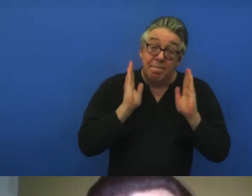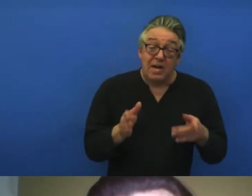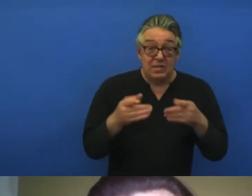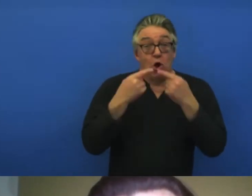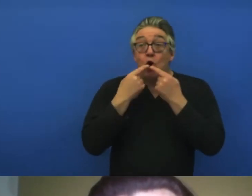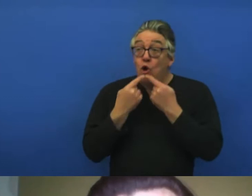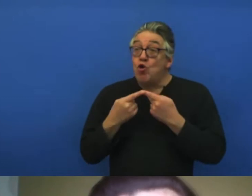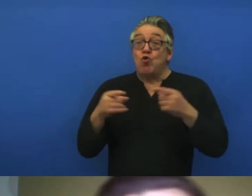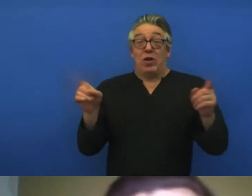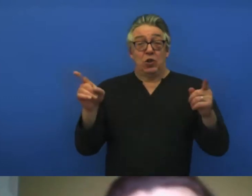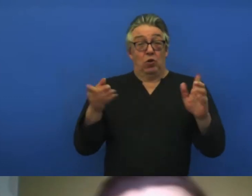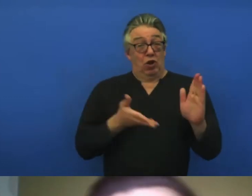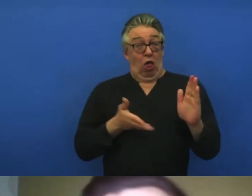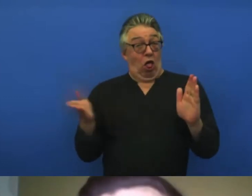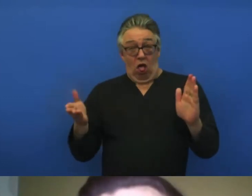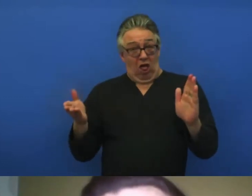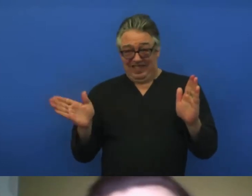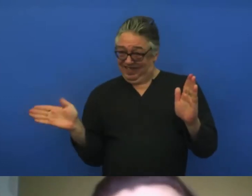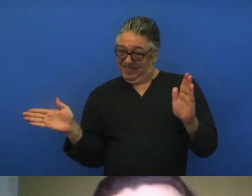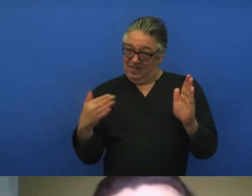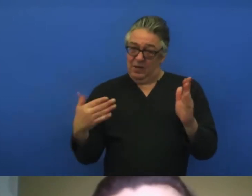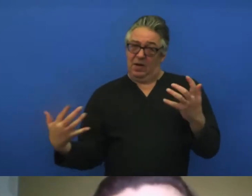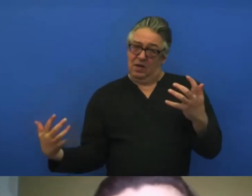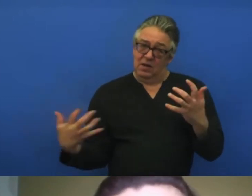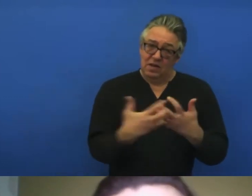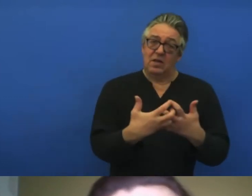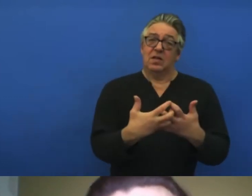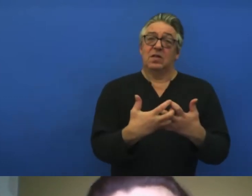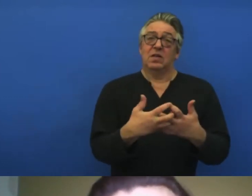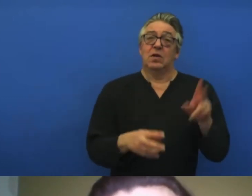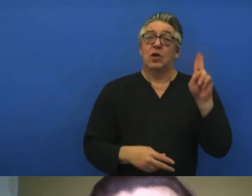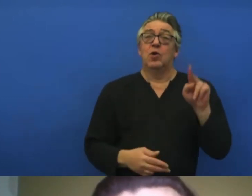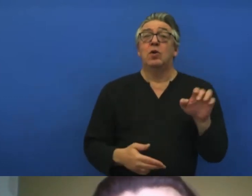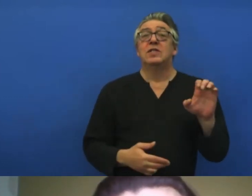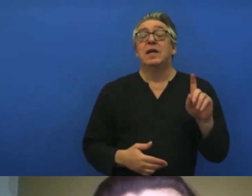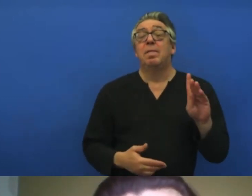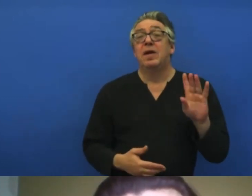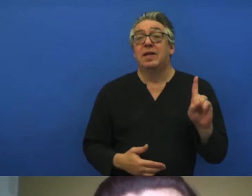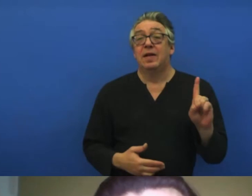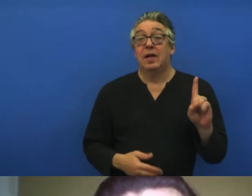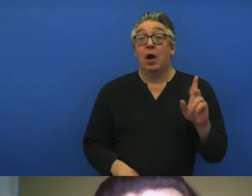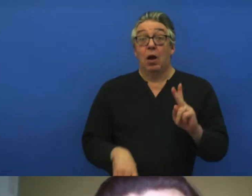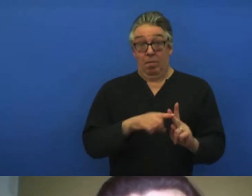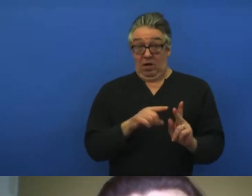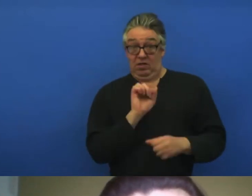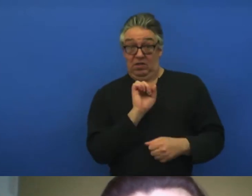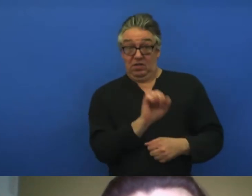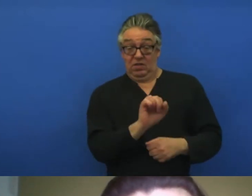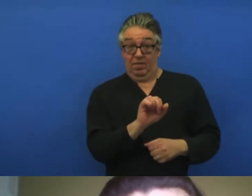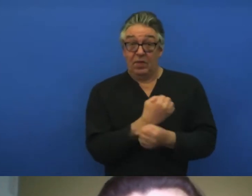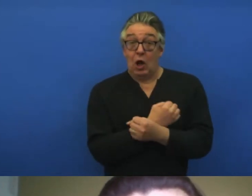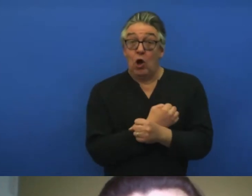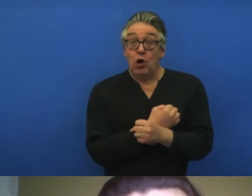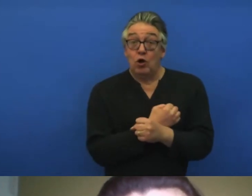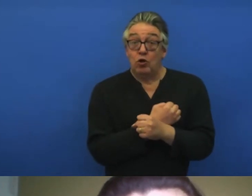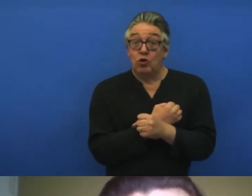the UNCRPD and into the line with its own other resolutions on women, peace and security, and youth,